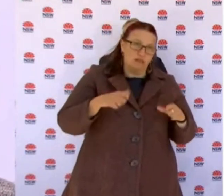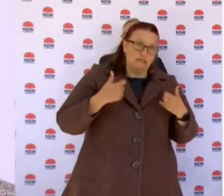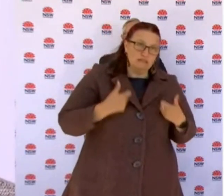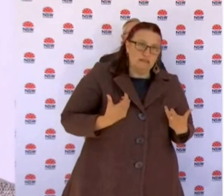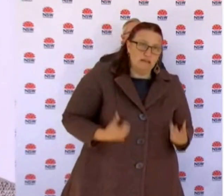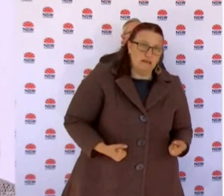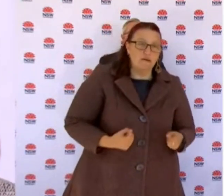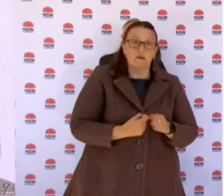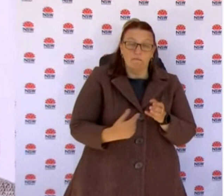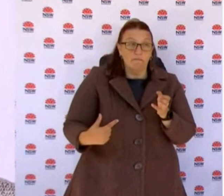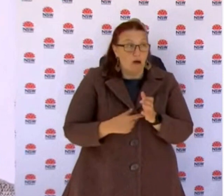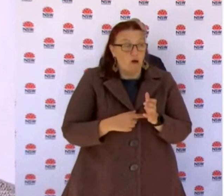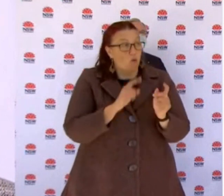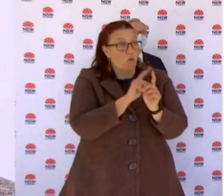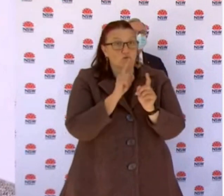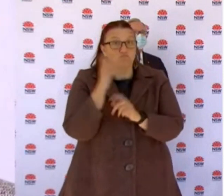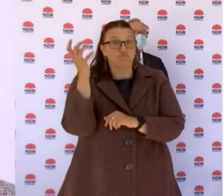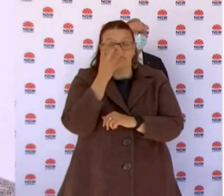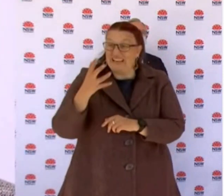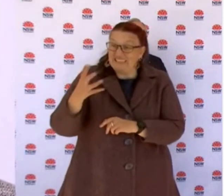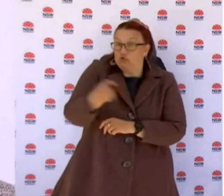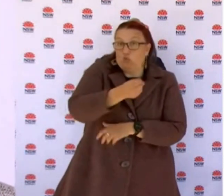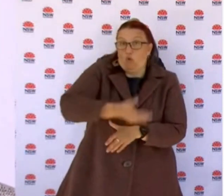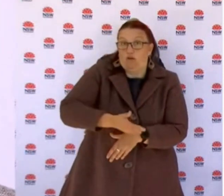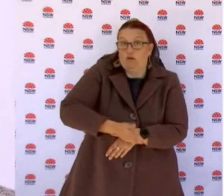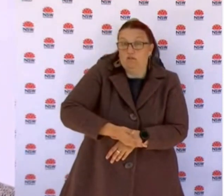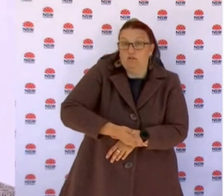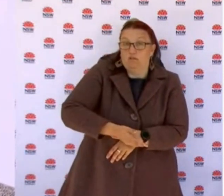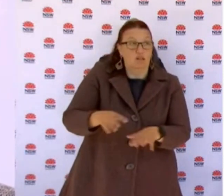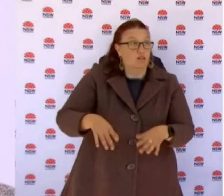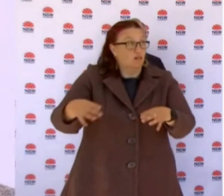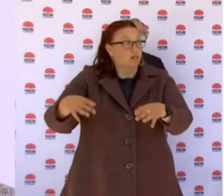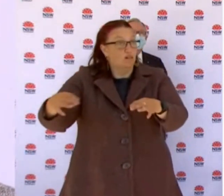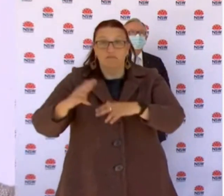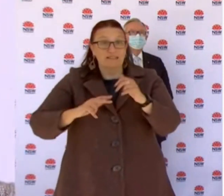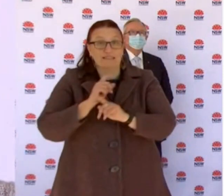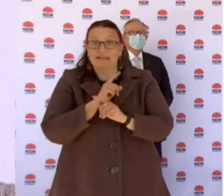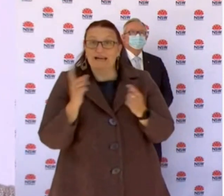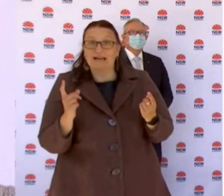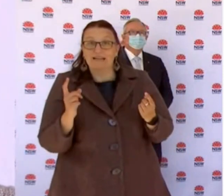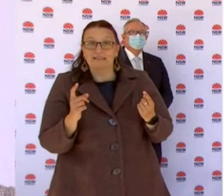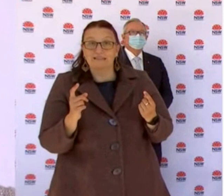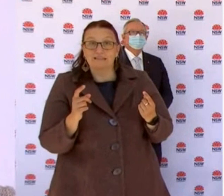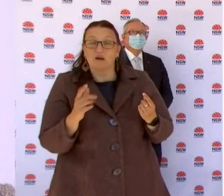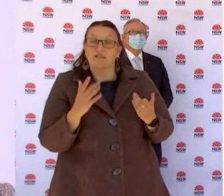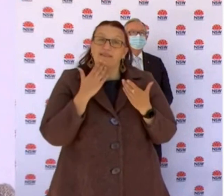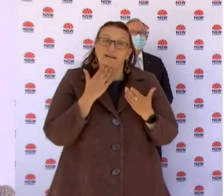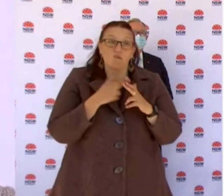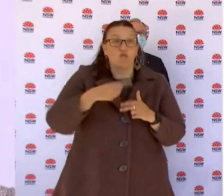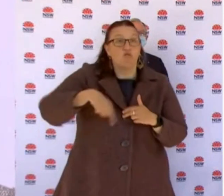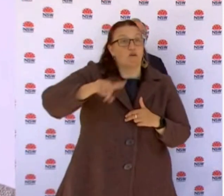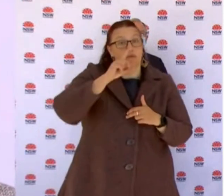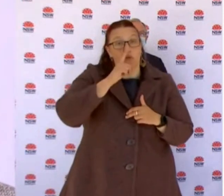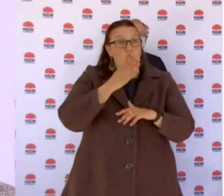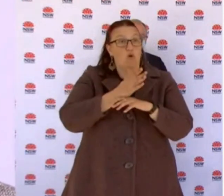to be very vigilant for signs and symptoms, and I appreciate the cooperation of those workplaces. We were able to get